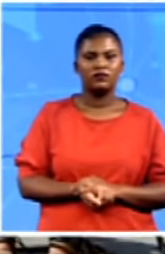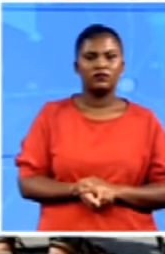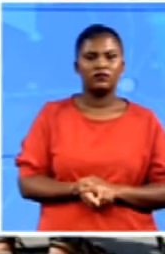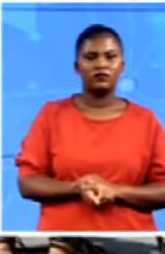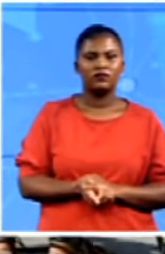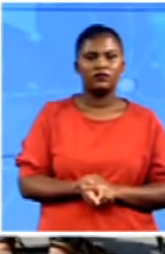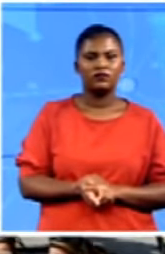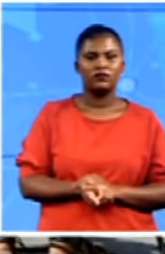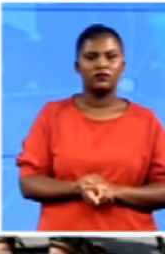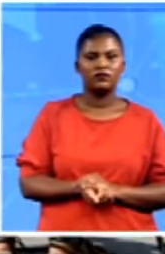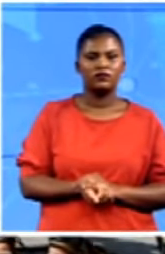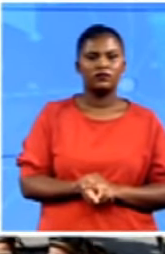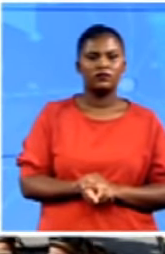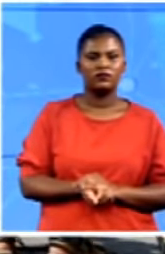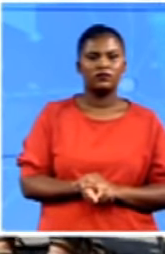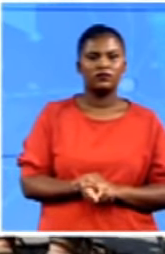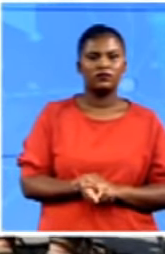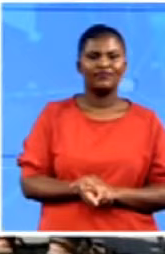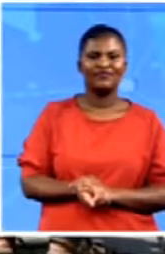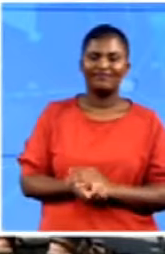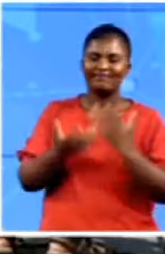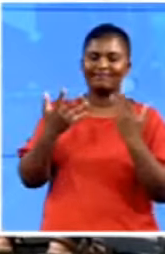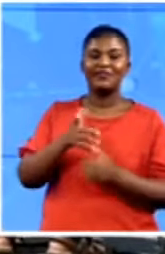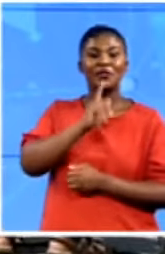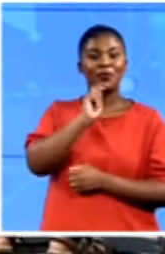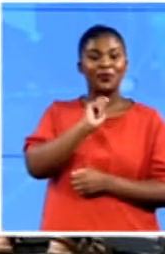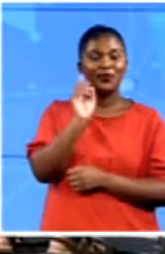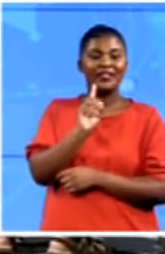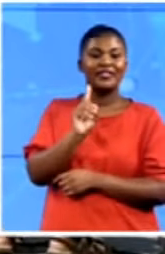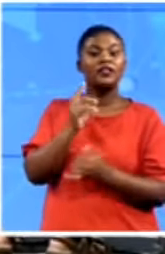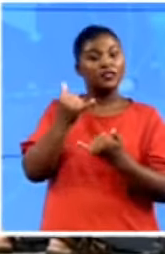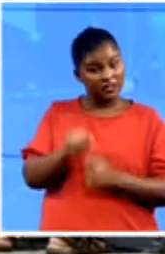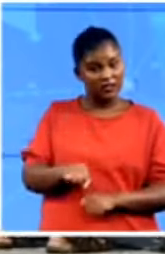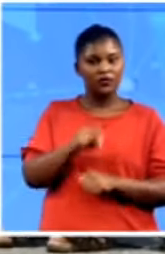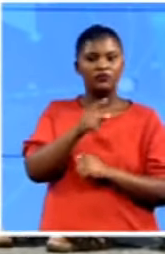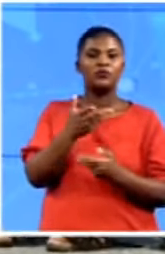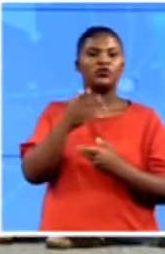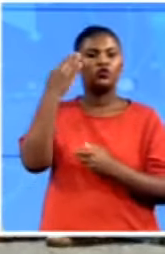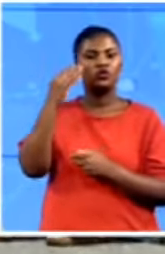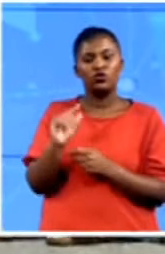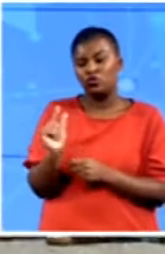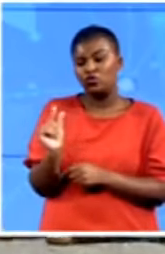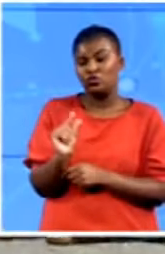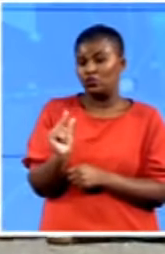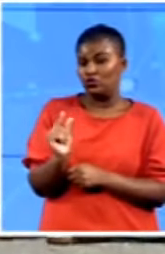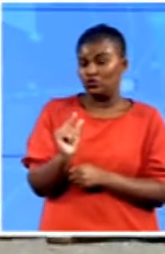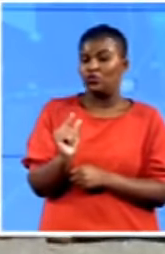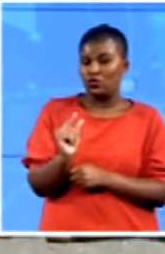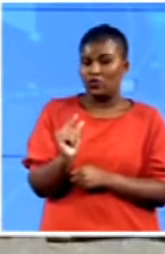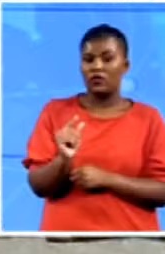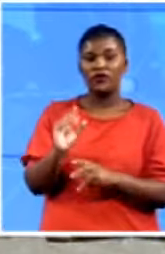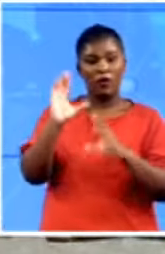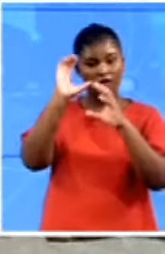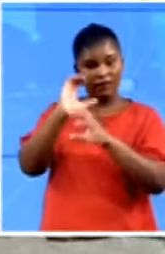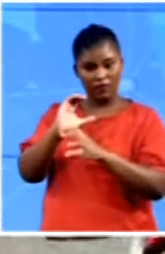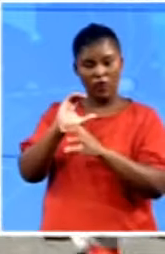Well, a very good morning to you, Desiree. Well, of course, you would know that over the next couple of days, a lot of focus will be put on back to school, some